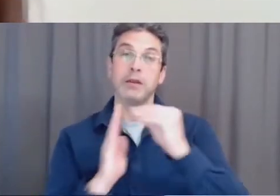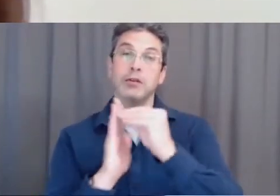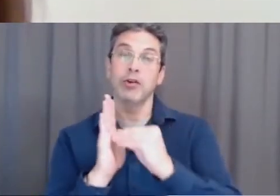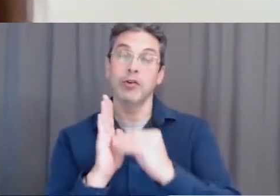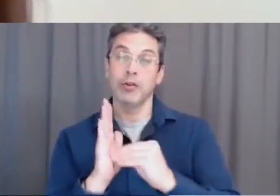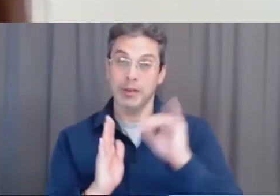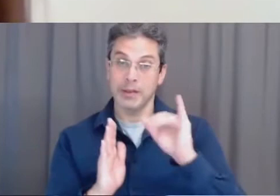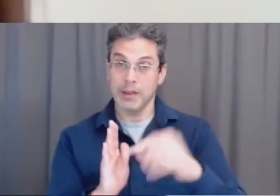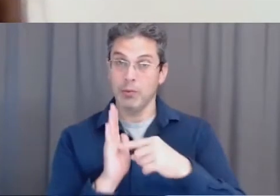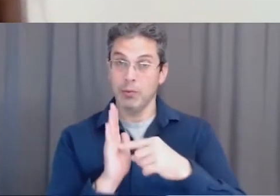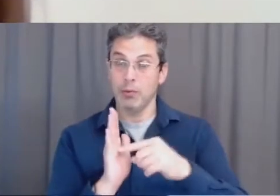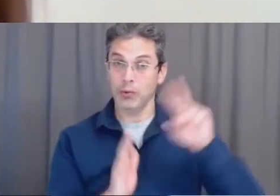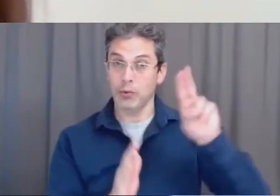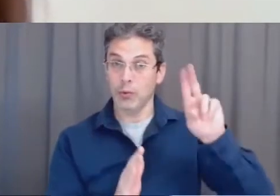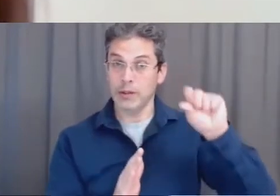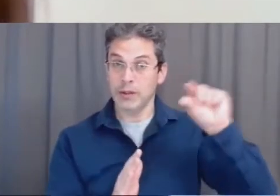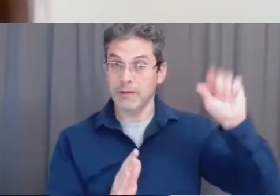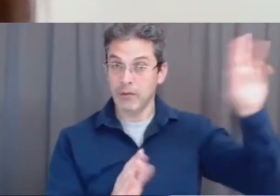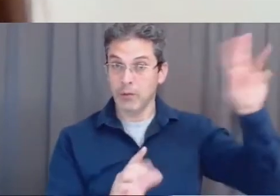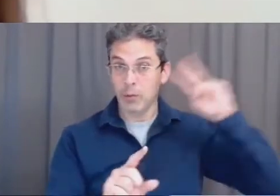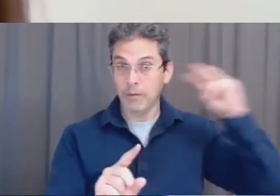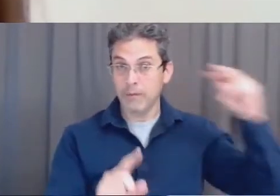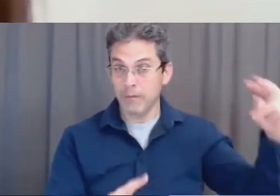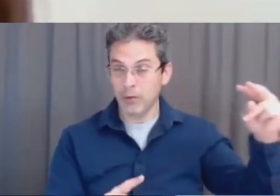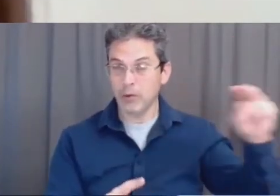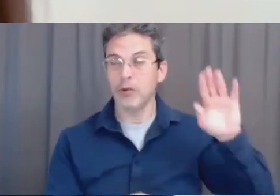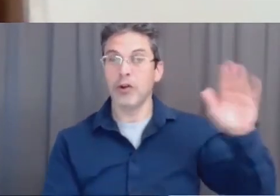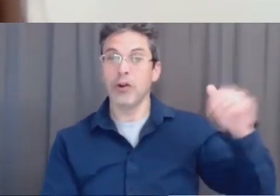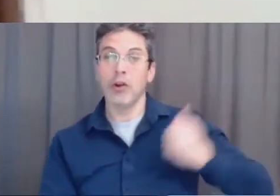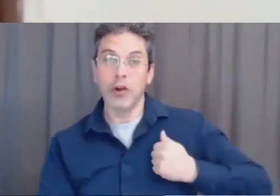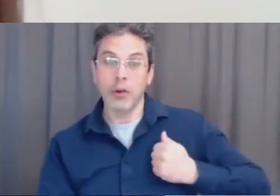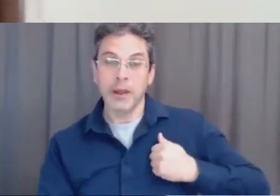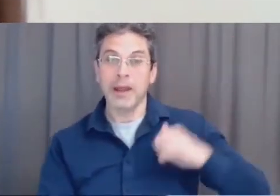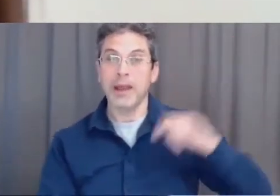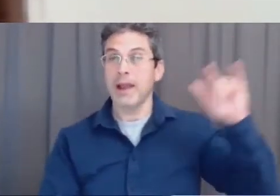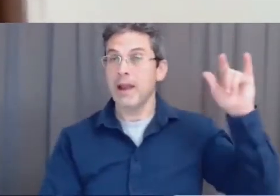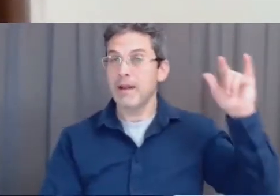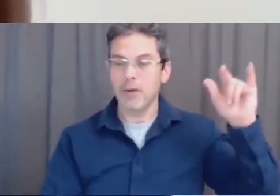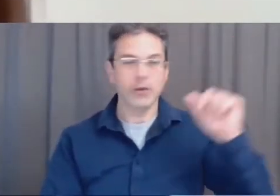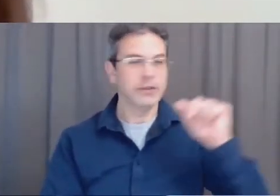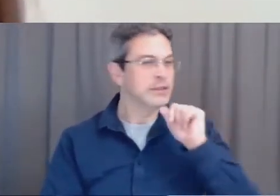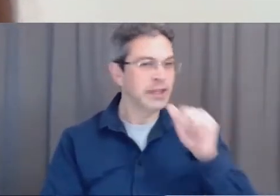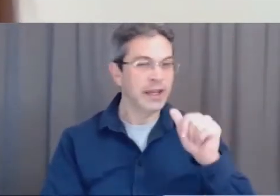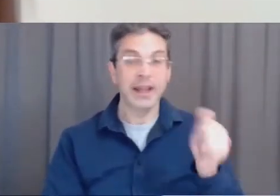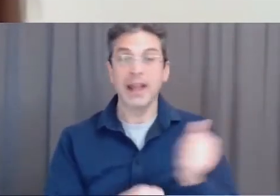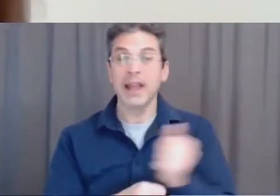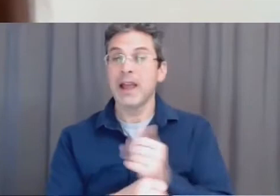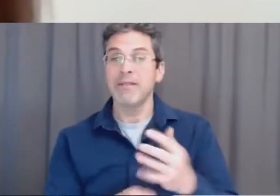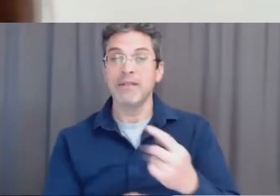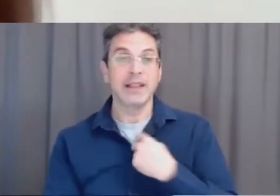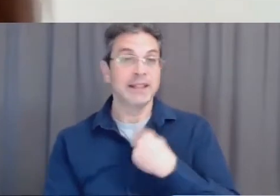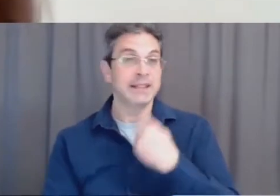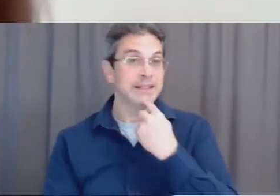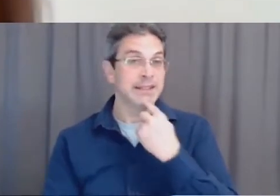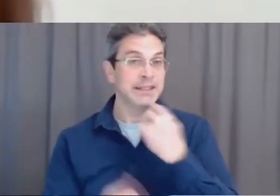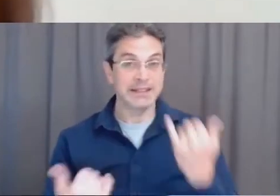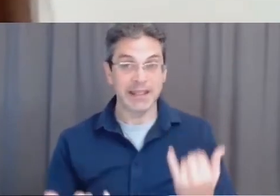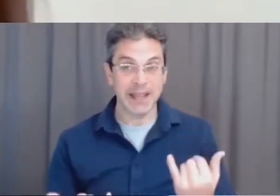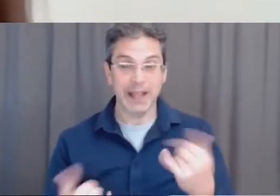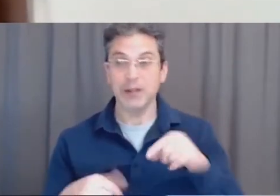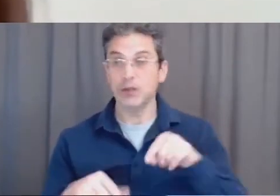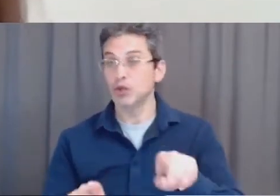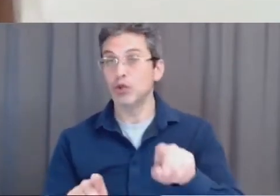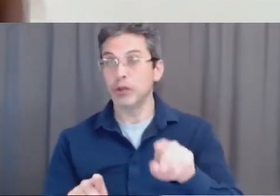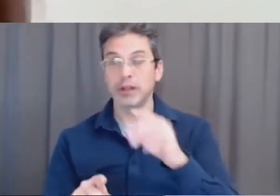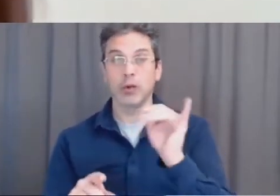views of the U.S. government, Department of Defense, or the Air Force. Everything I say today during the presentation and the Q&A is my own assessment. And